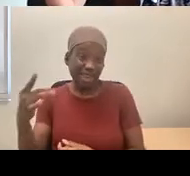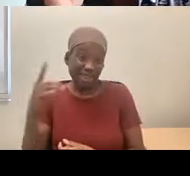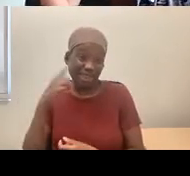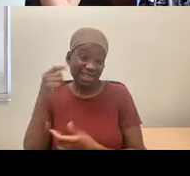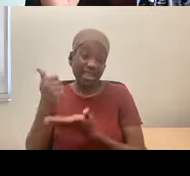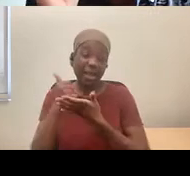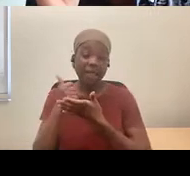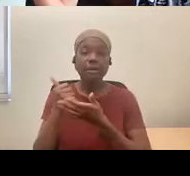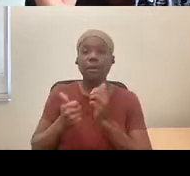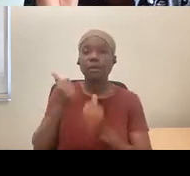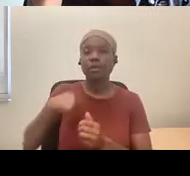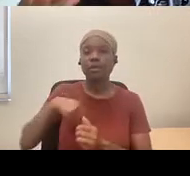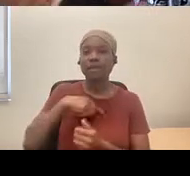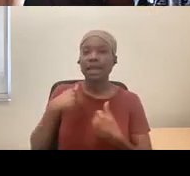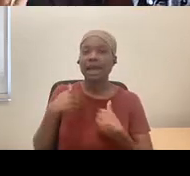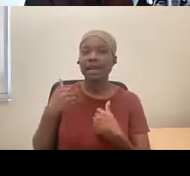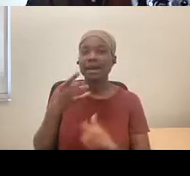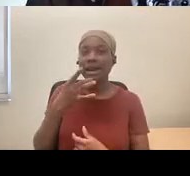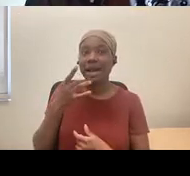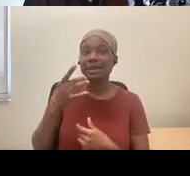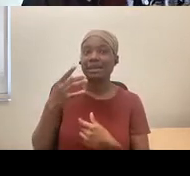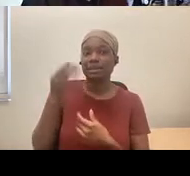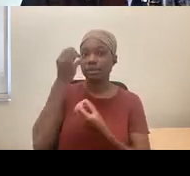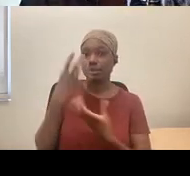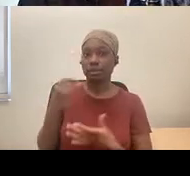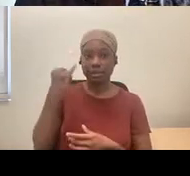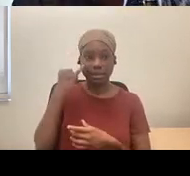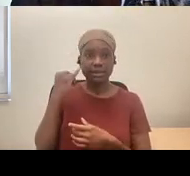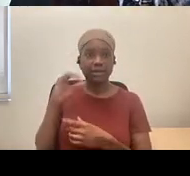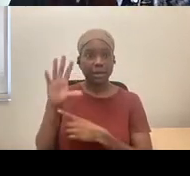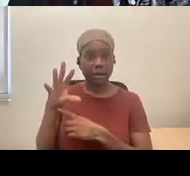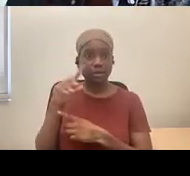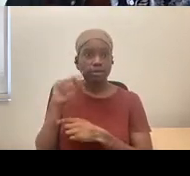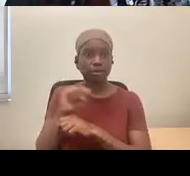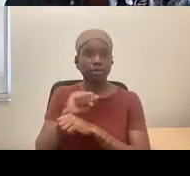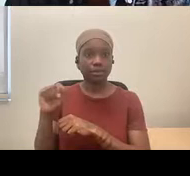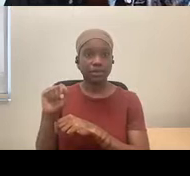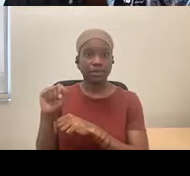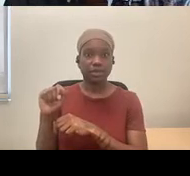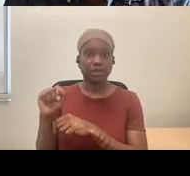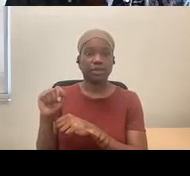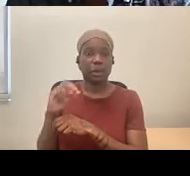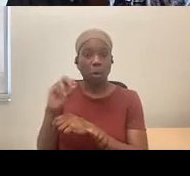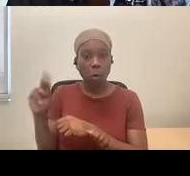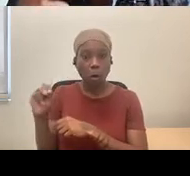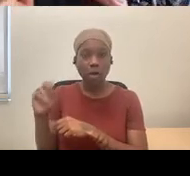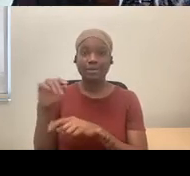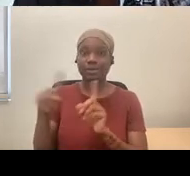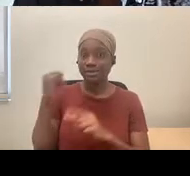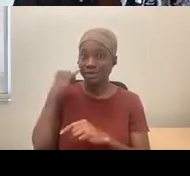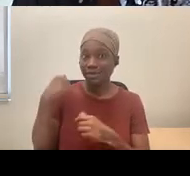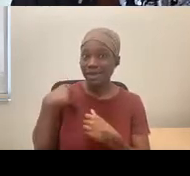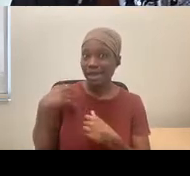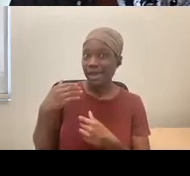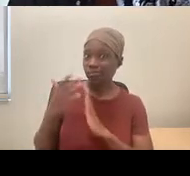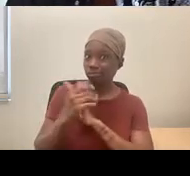camera lights next to our cameras that would indicate if it's on or not. But if a virus is written well enough to try to control your camera, it's probably